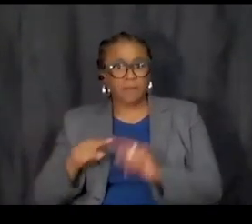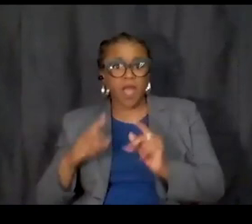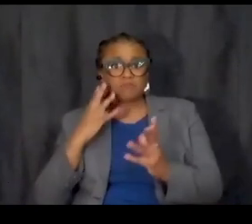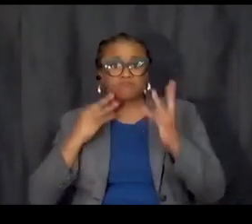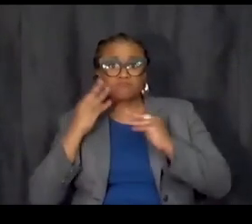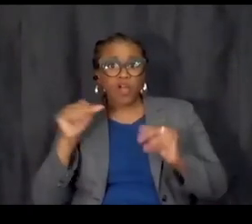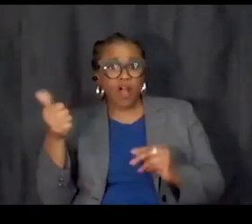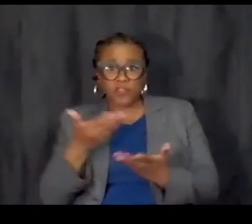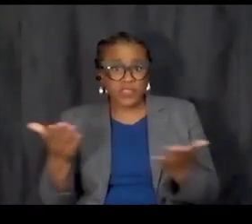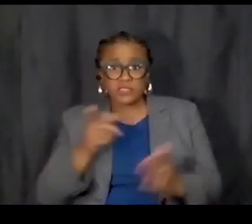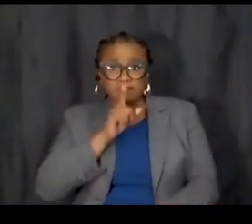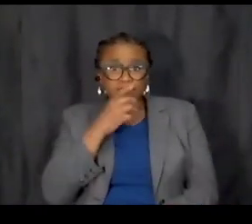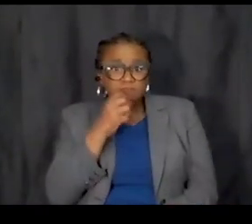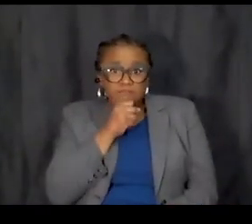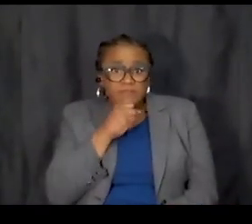visible,